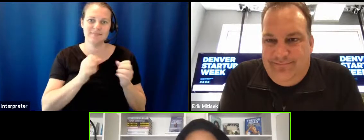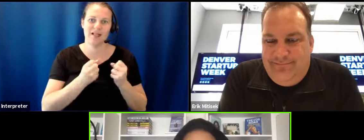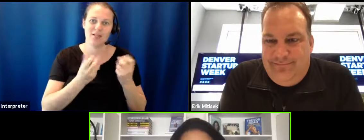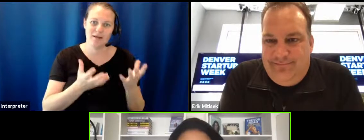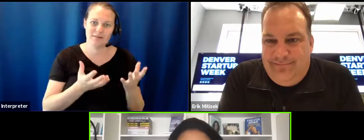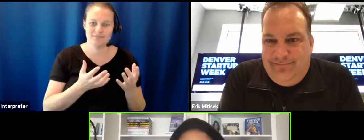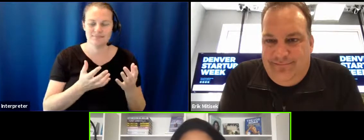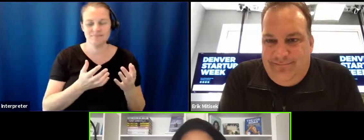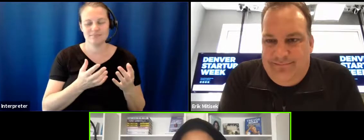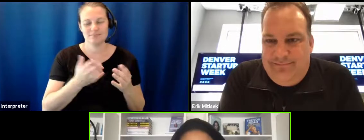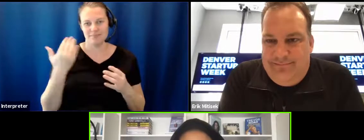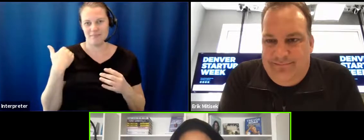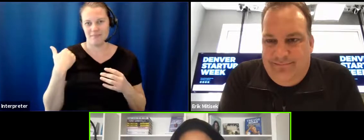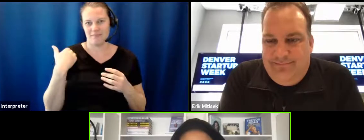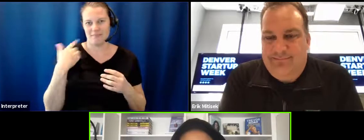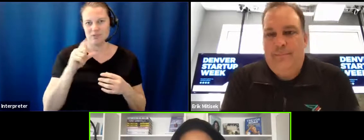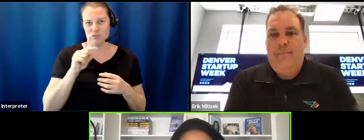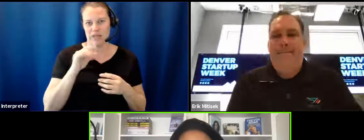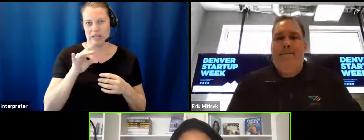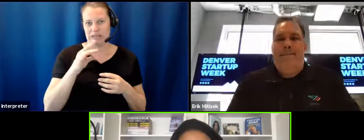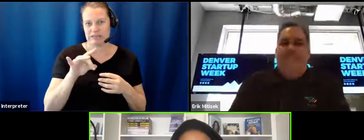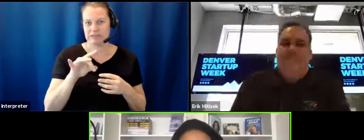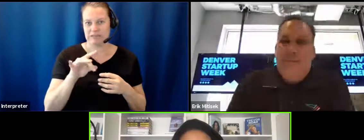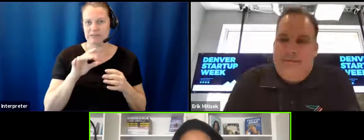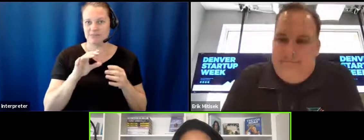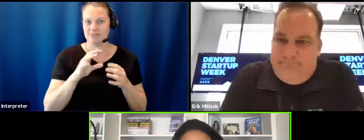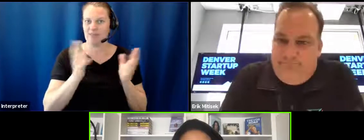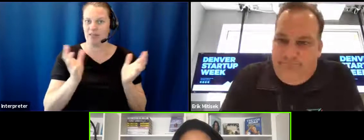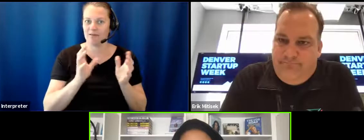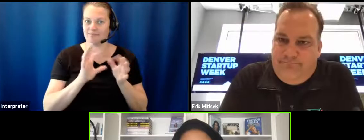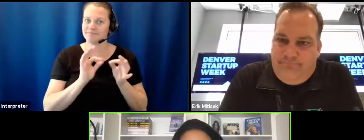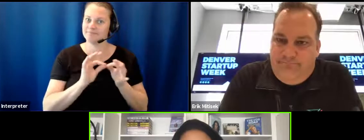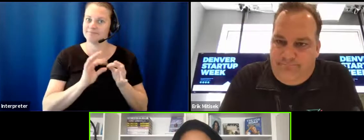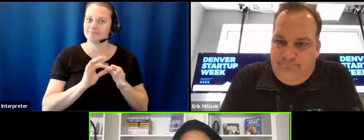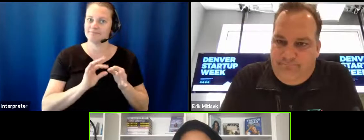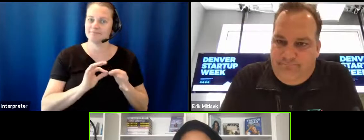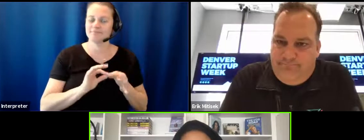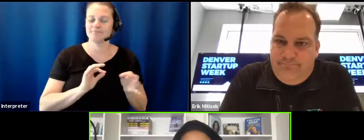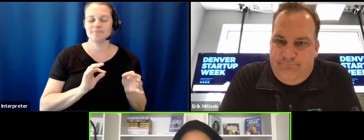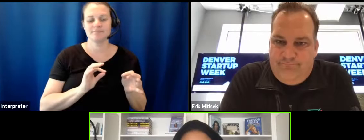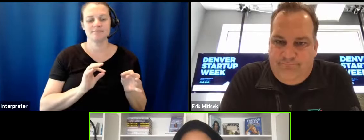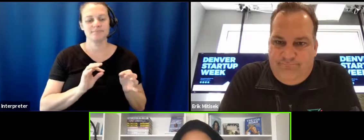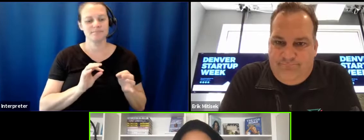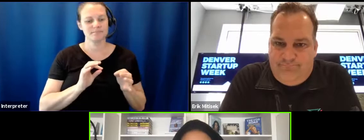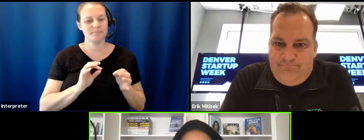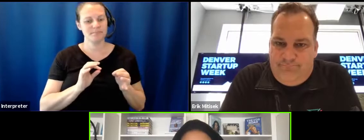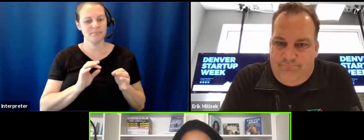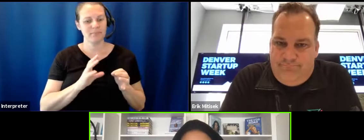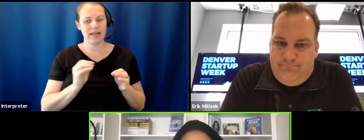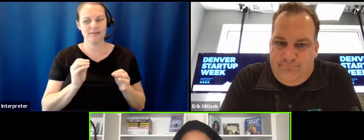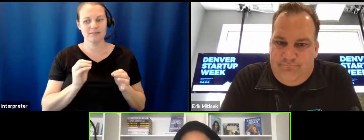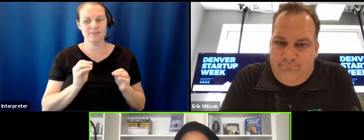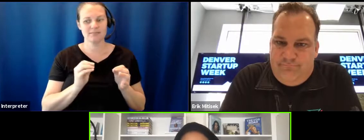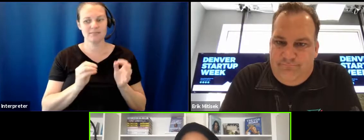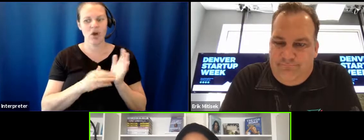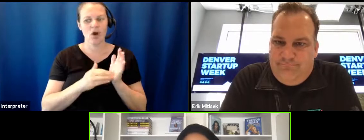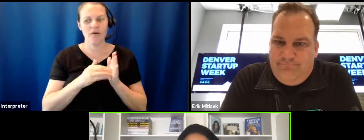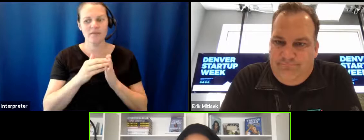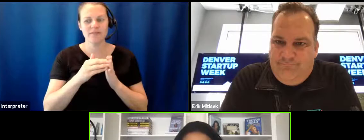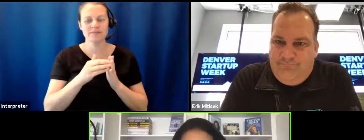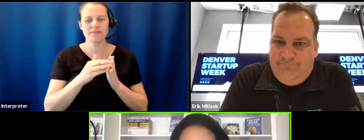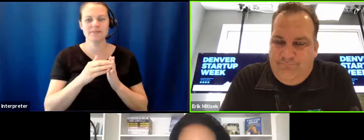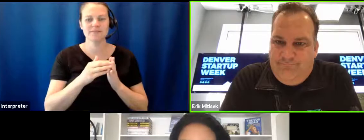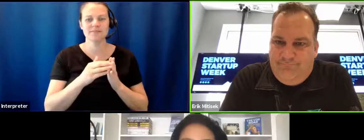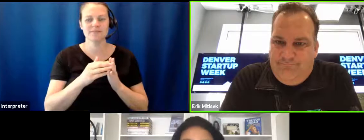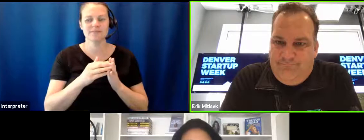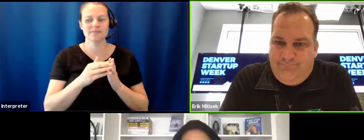tweet a lot back in 2018 for sure. And so often people kind of gave us type,